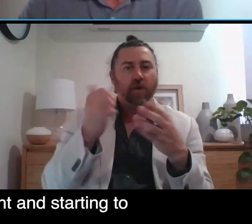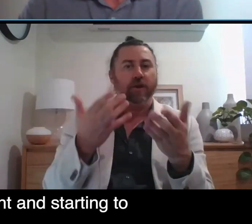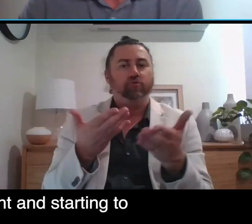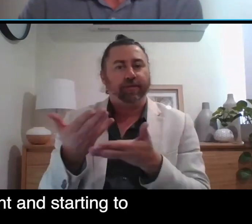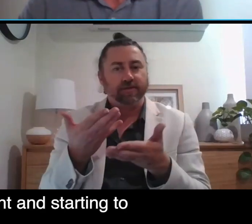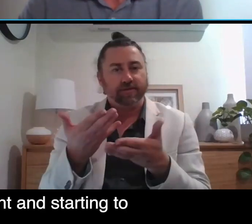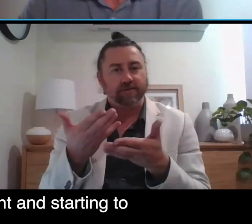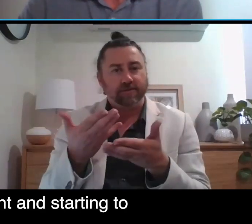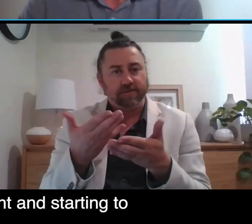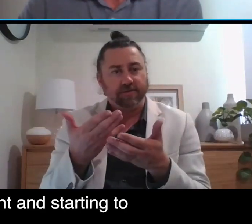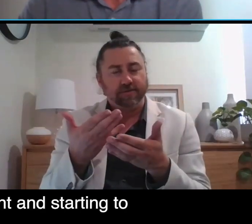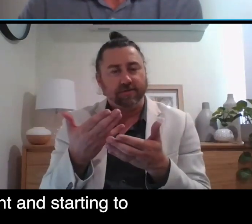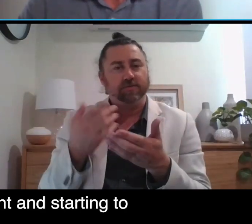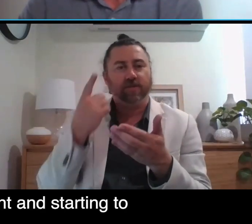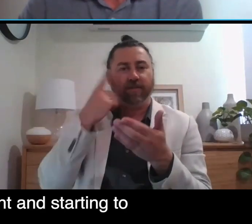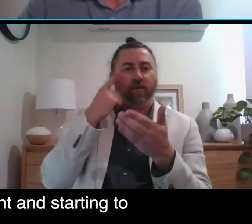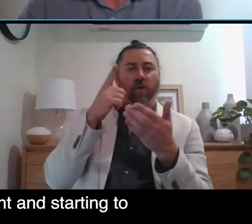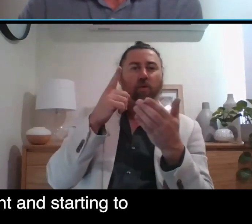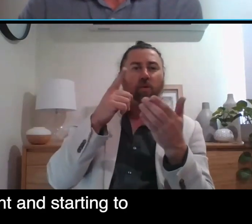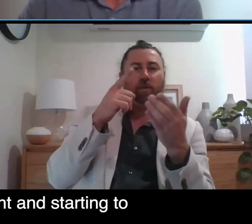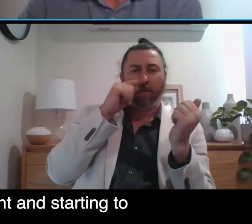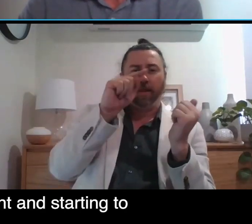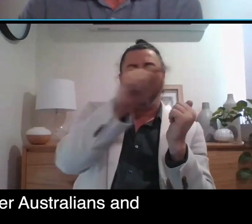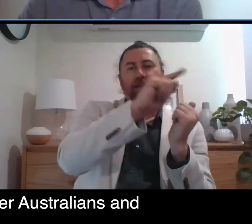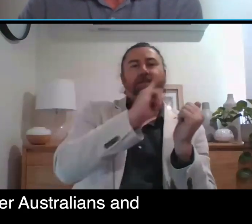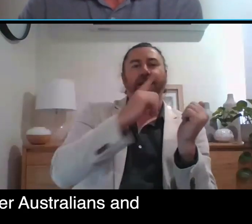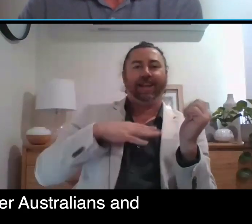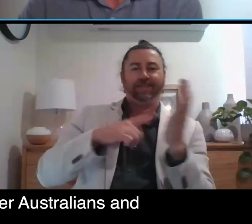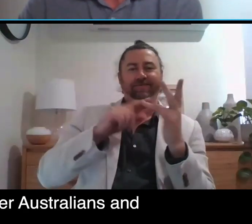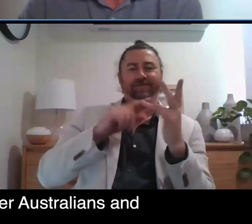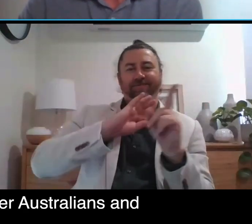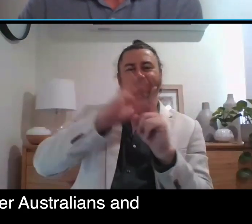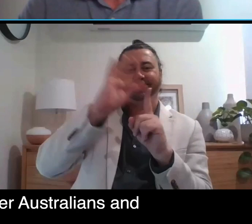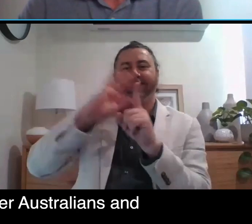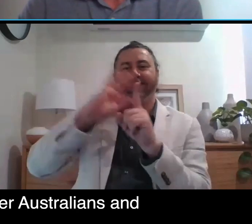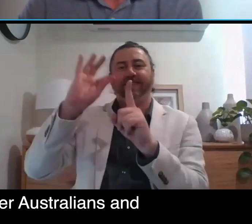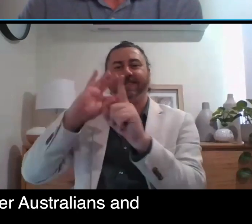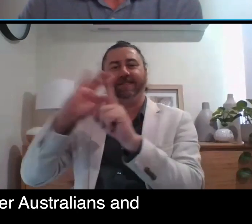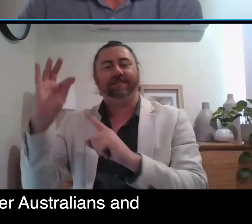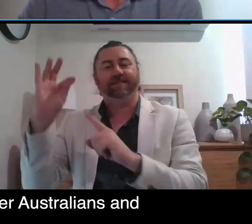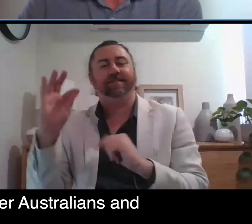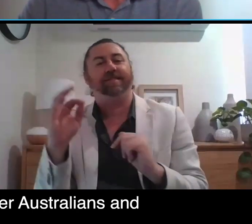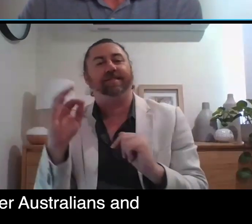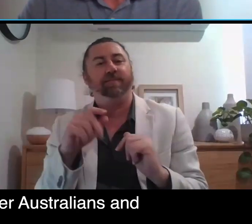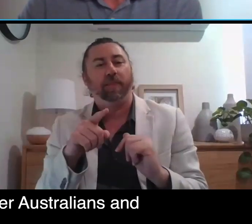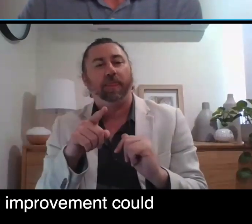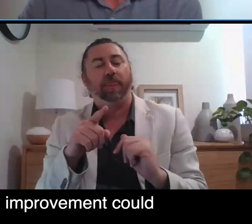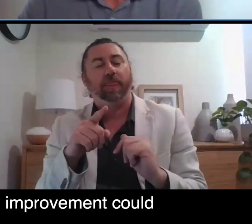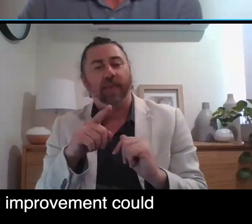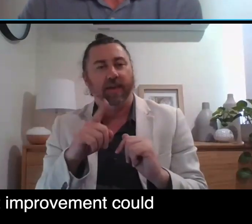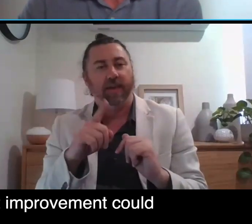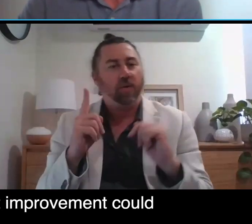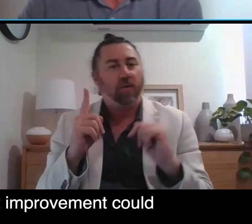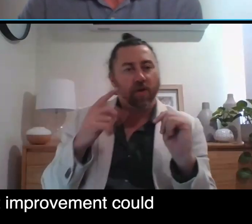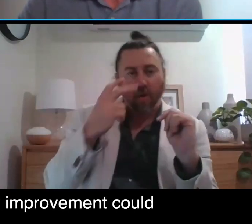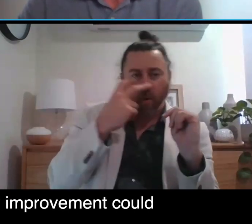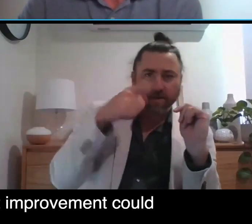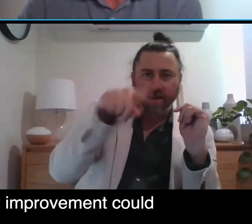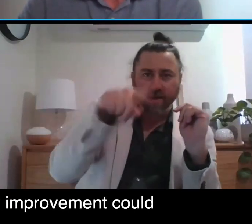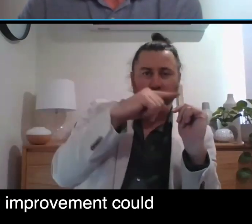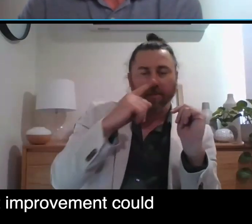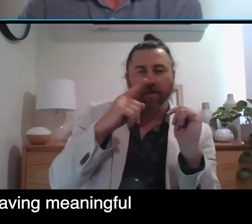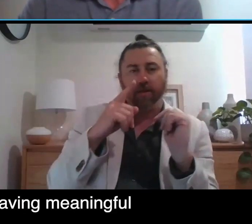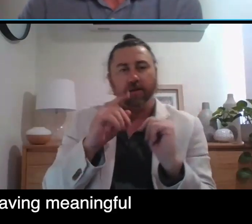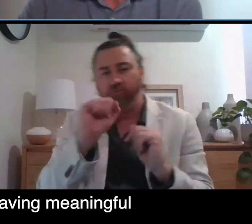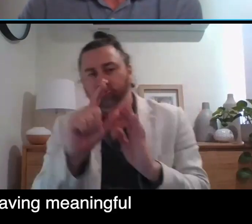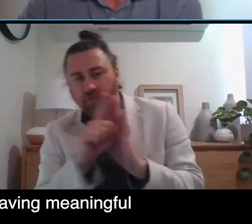that residents felt needed improvement, and starting to have that open discussion with older Australians and their representatives about